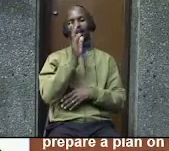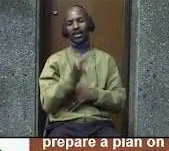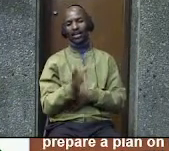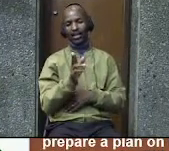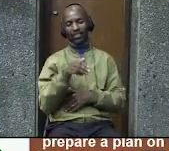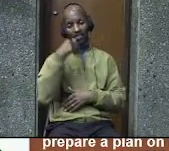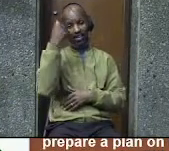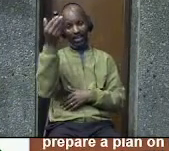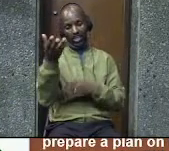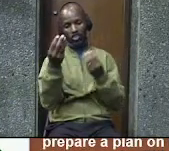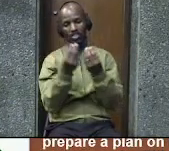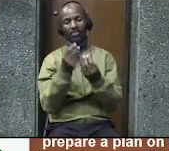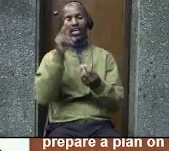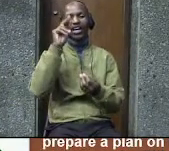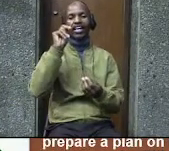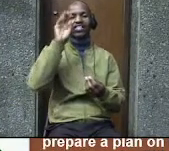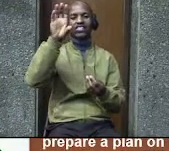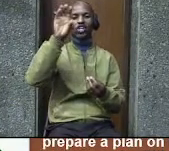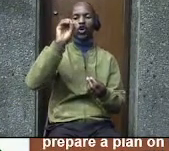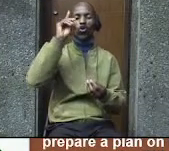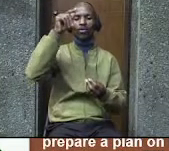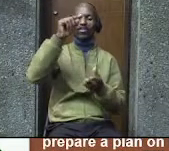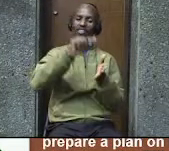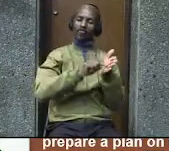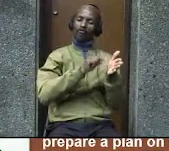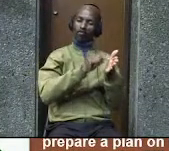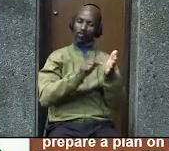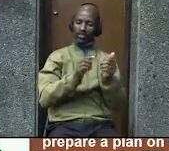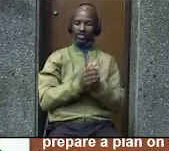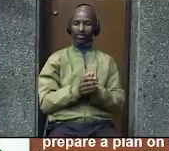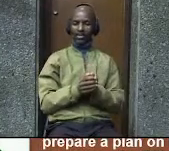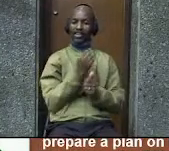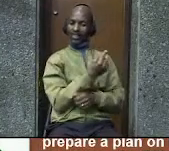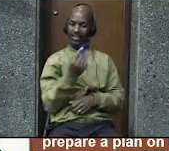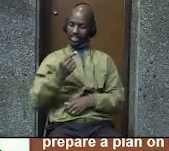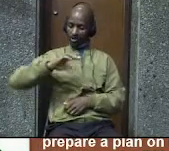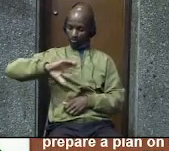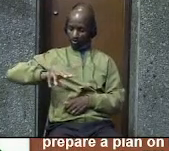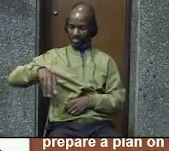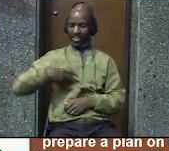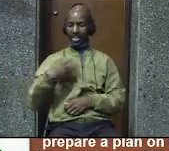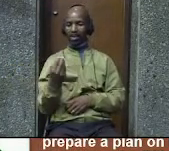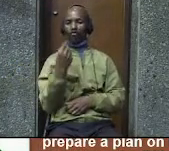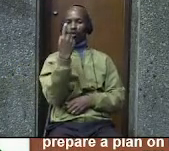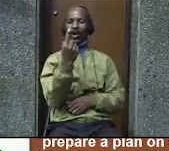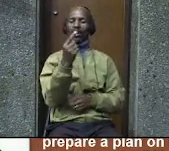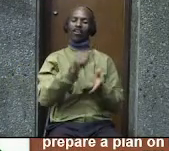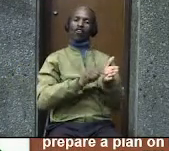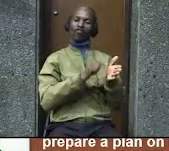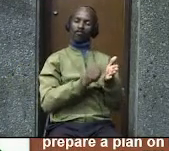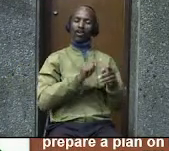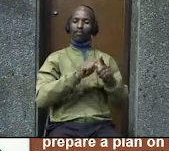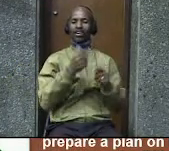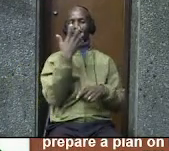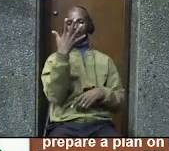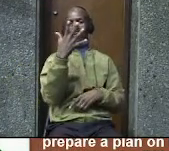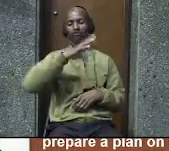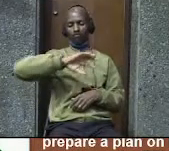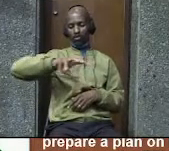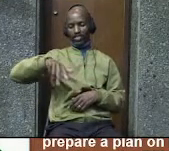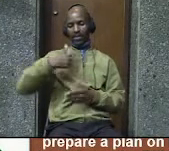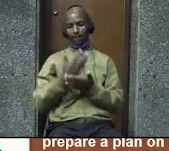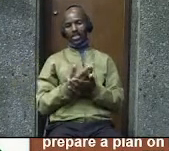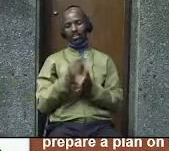And then the next part is NCOP then votes in plenary. Each province has one vote, and at least five provinces must